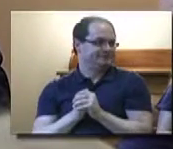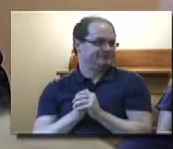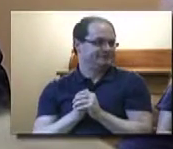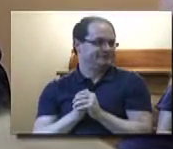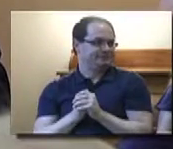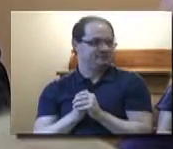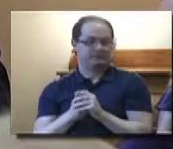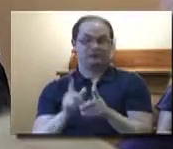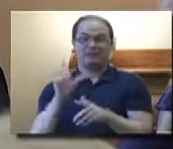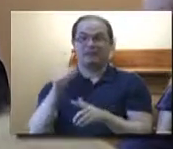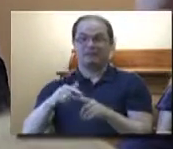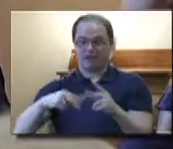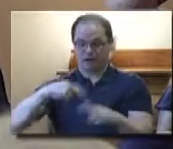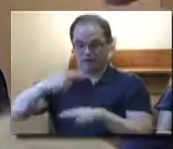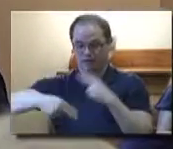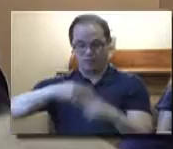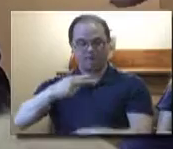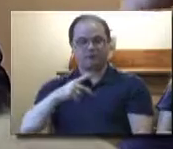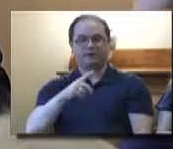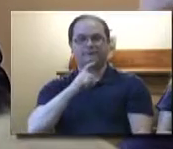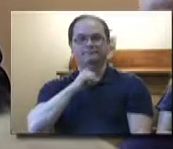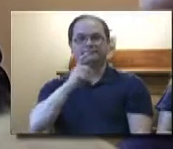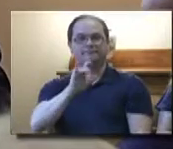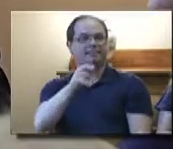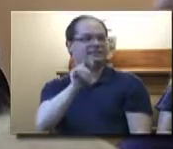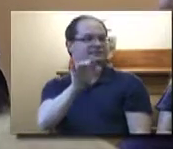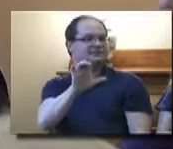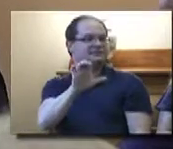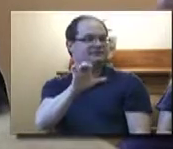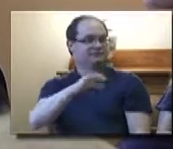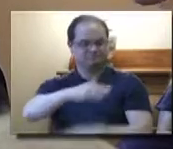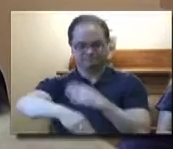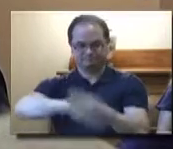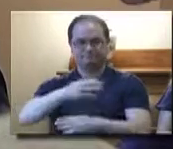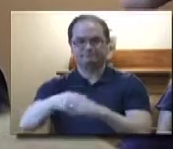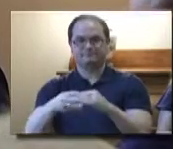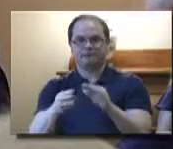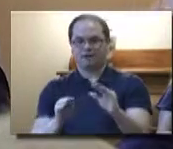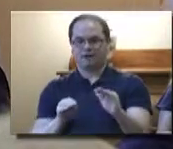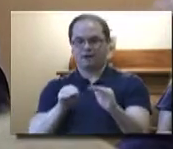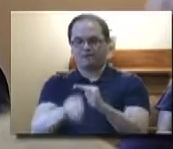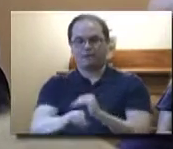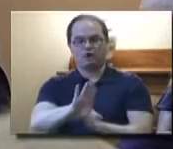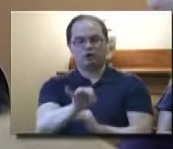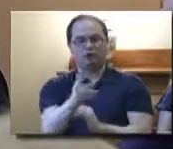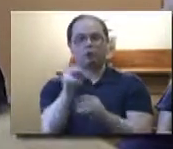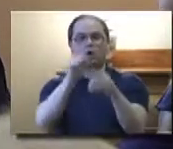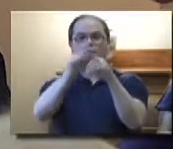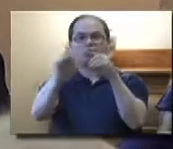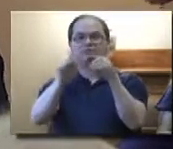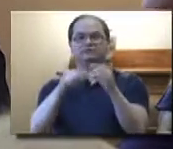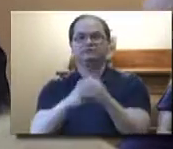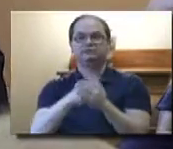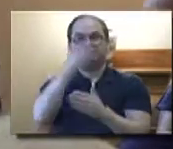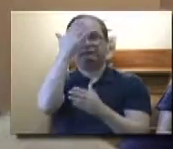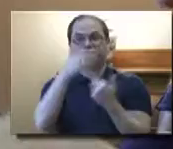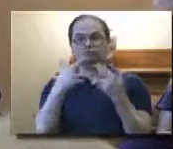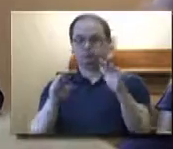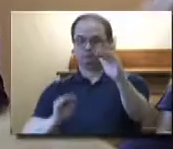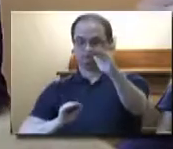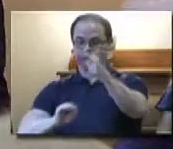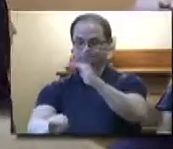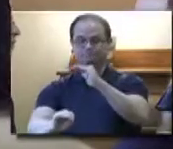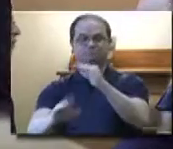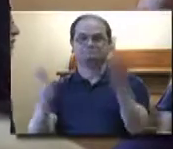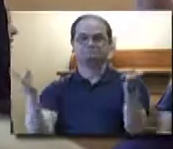and then they wrapped her in plastic sheeting and stuffed her in her own closet in the front room of